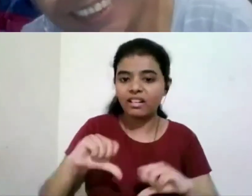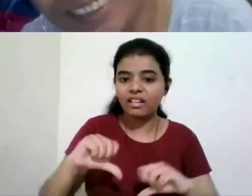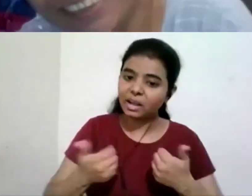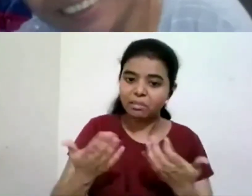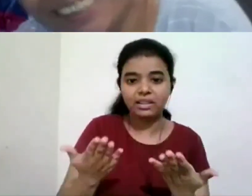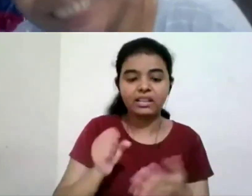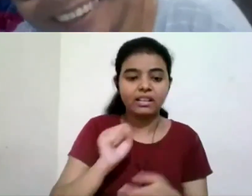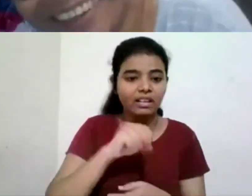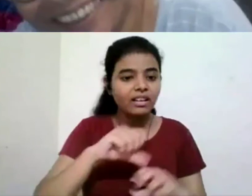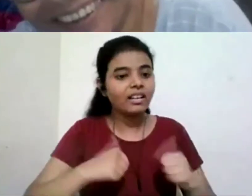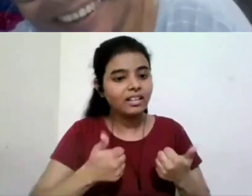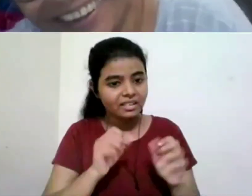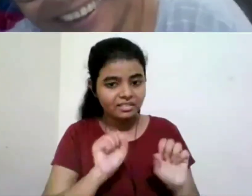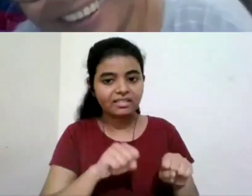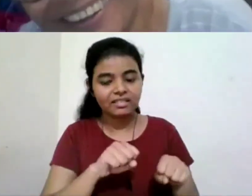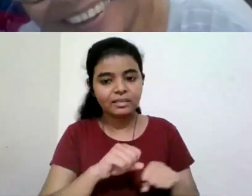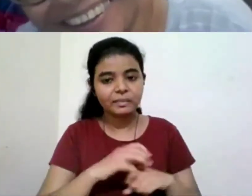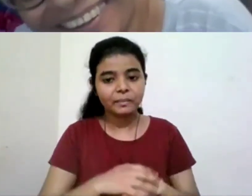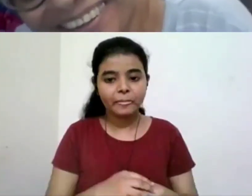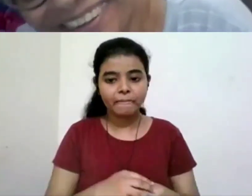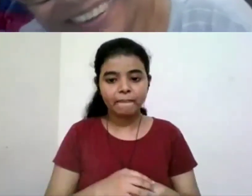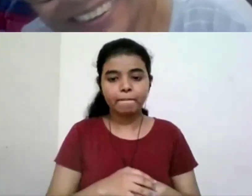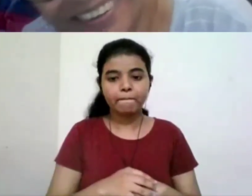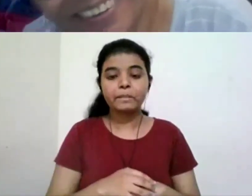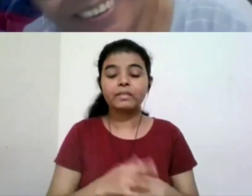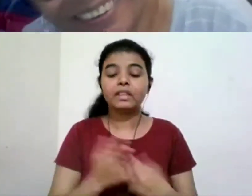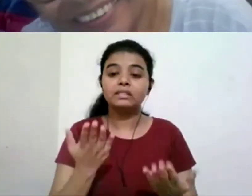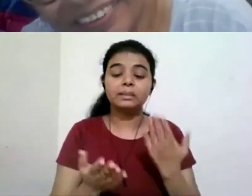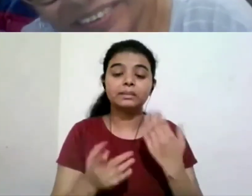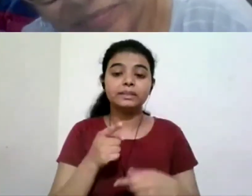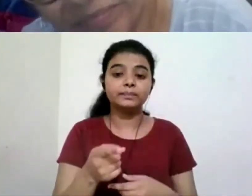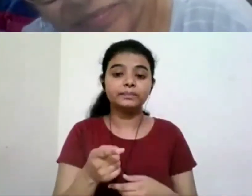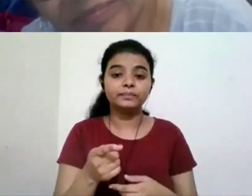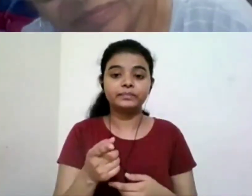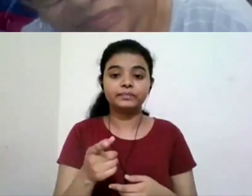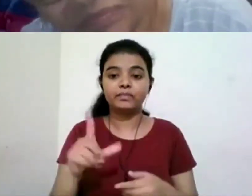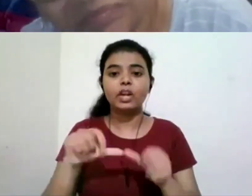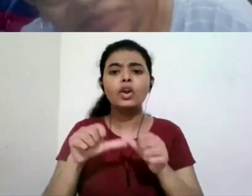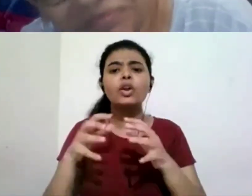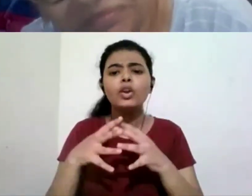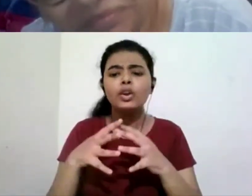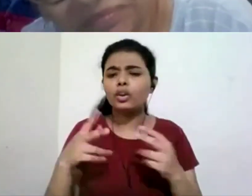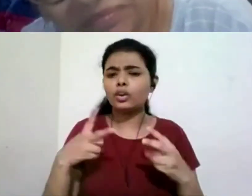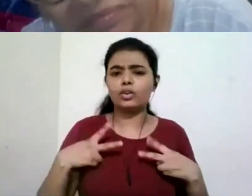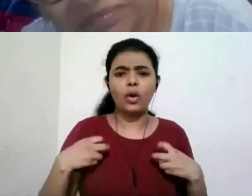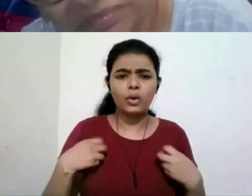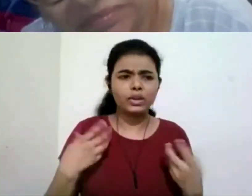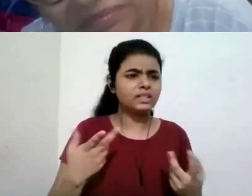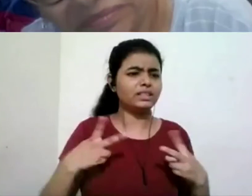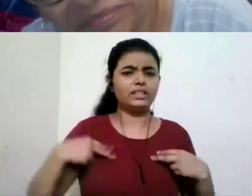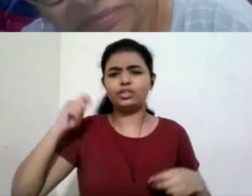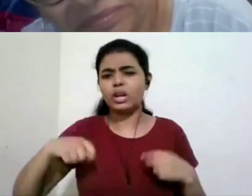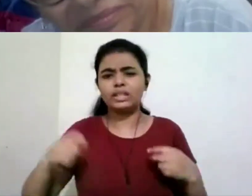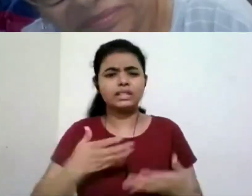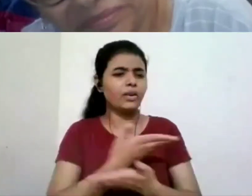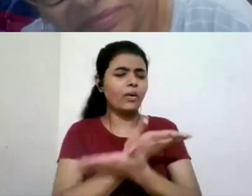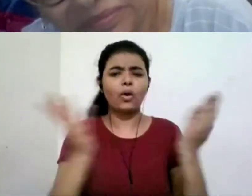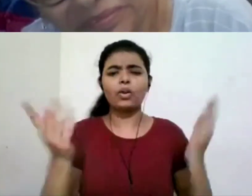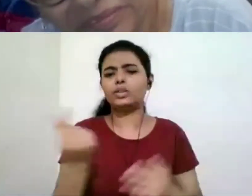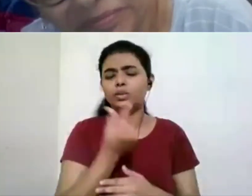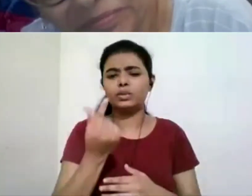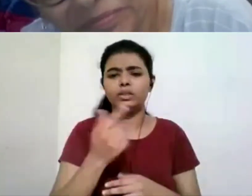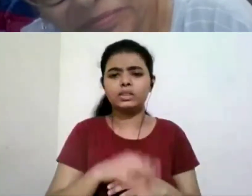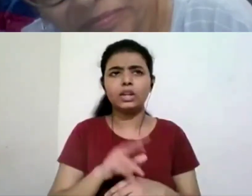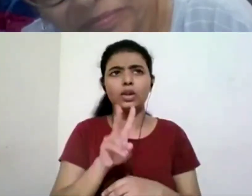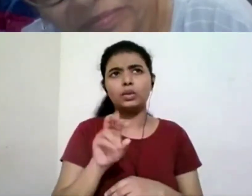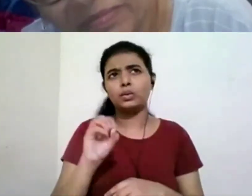Very ableist, absolutely ableist. And this is something which lawyers use, judges use. I even have this judgment,